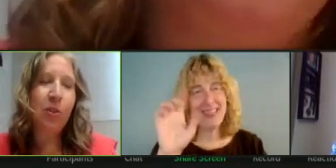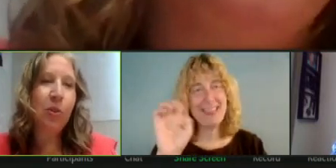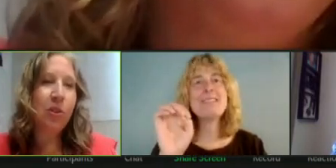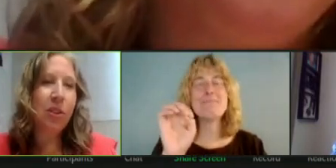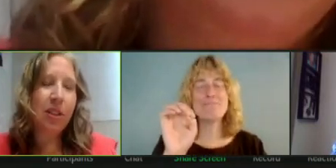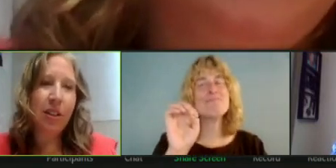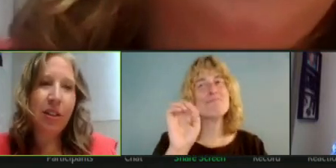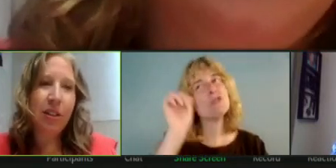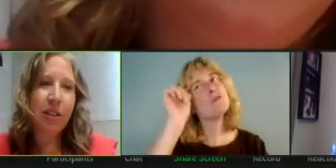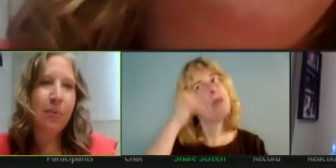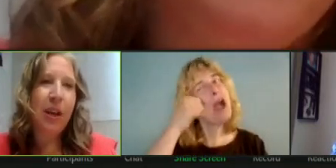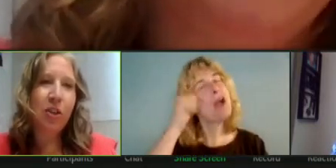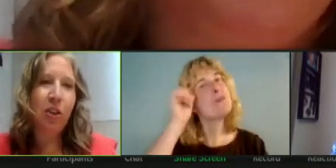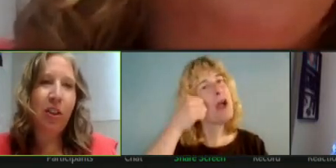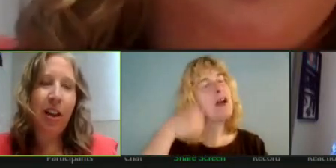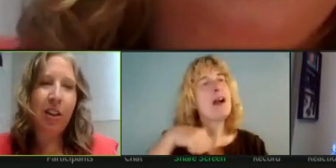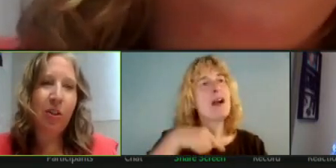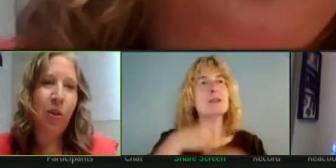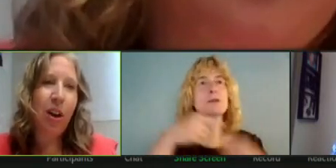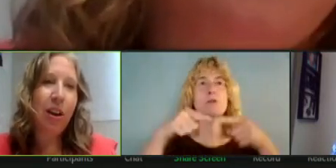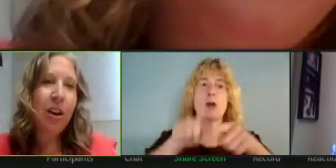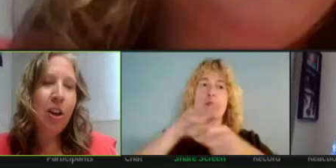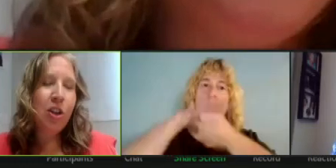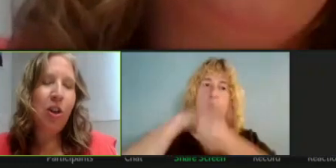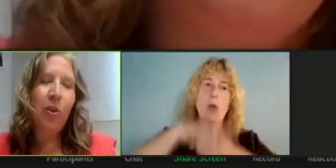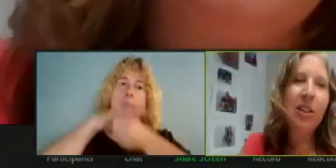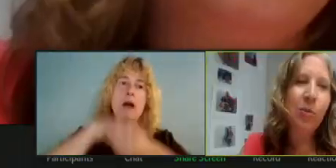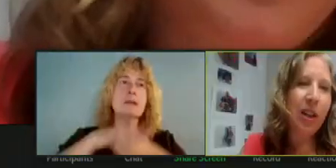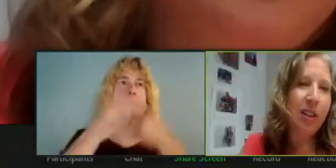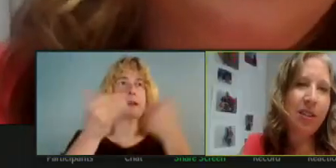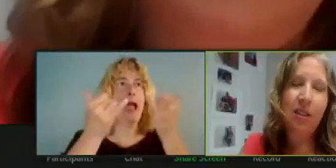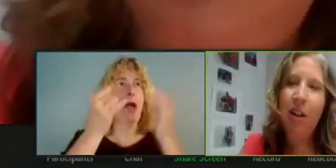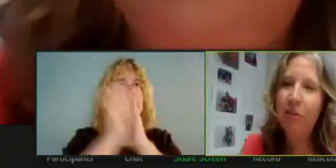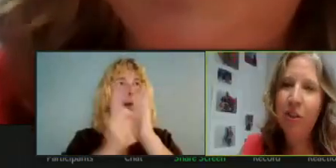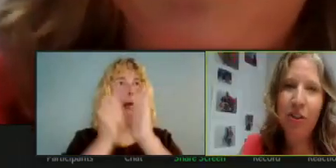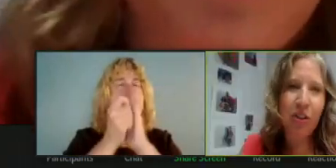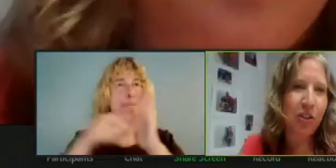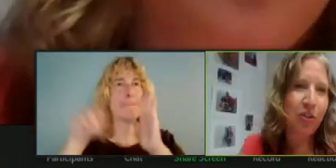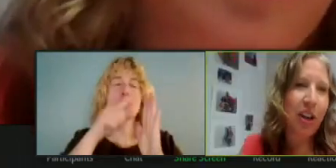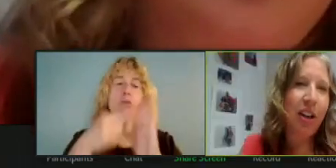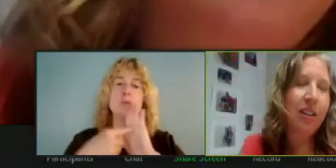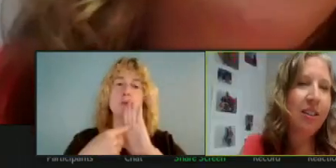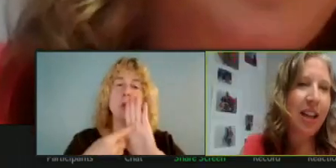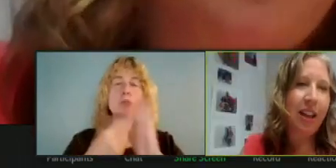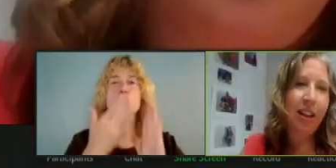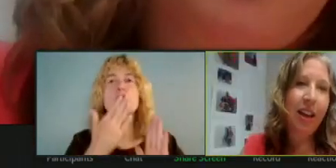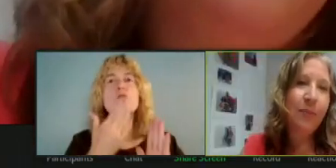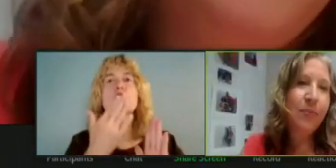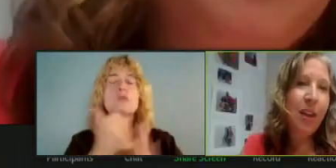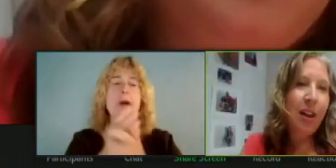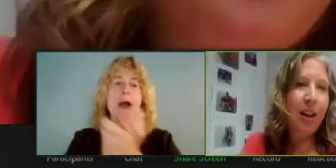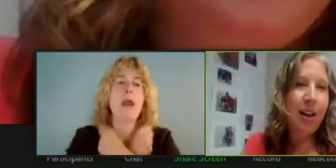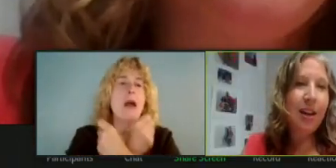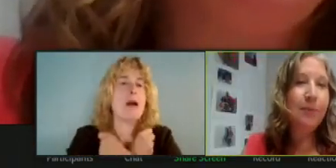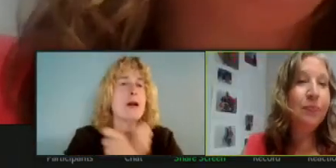times, to make sure that you are showing sweetness and love to your children